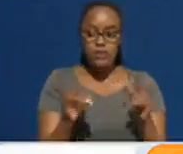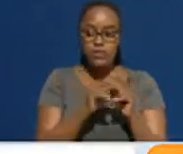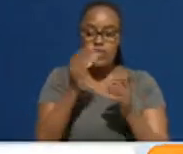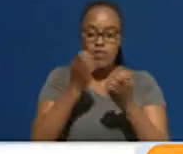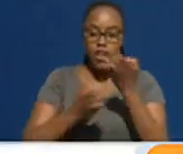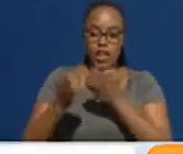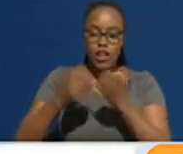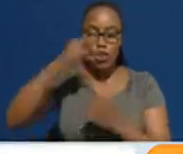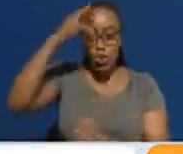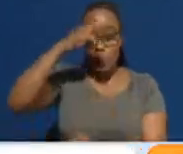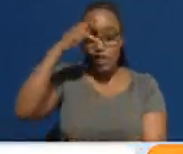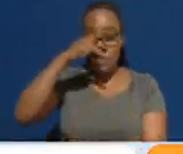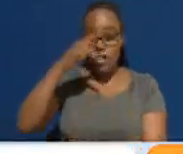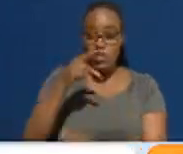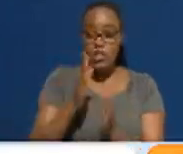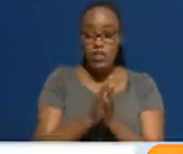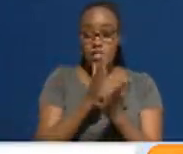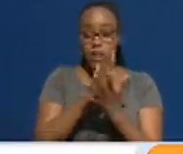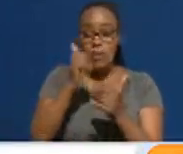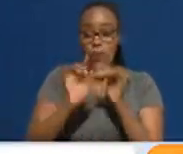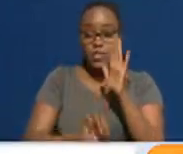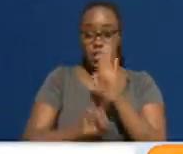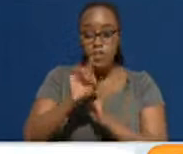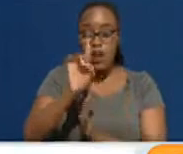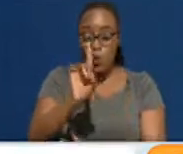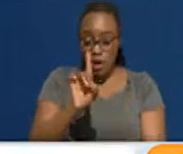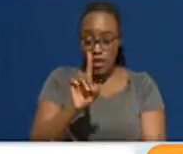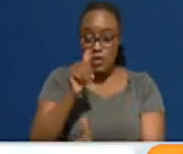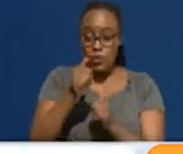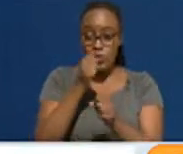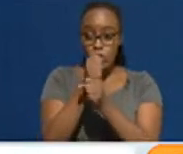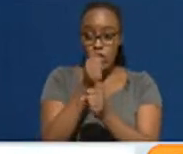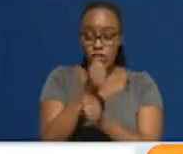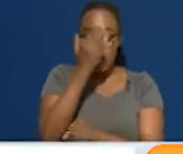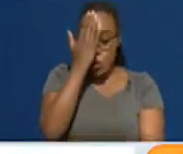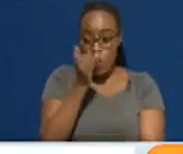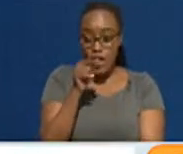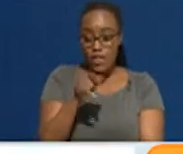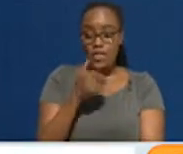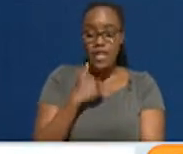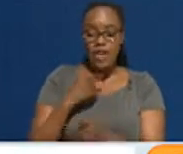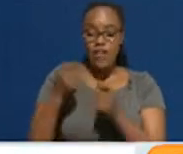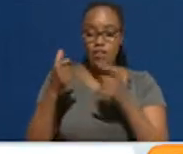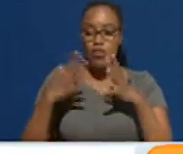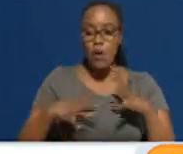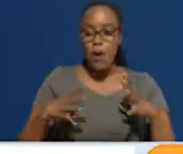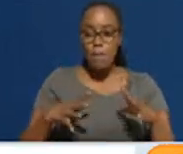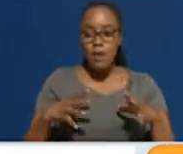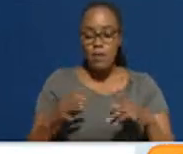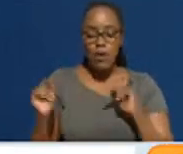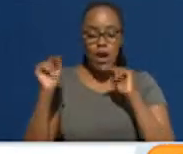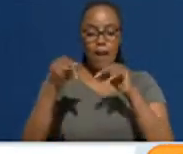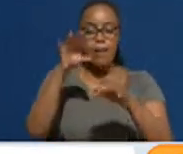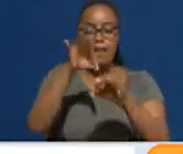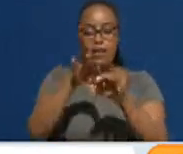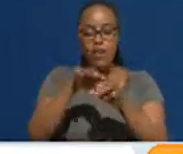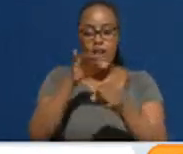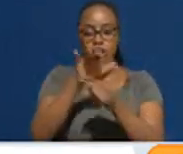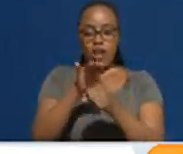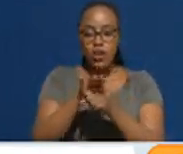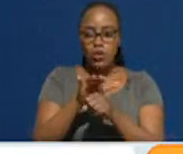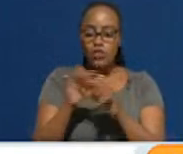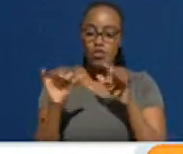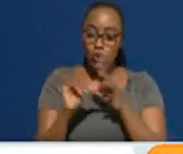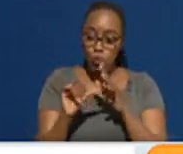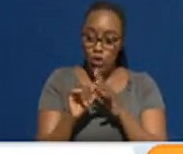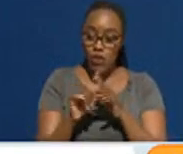economic philosophy, and it's something to develop. So that is what has caused this low turnout, and that is what is going to cause a lot of crossing of the floor.